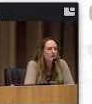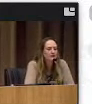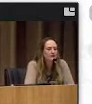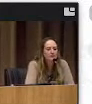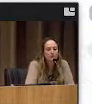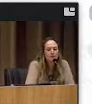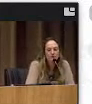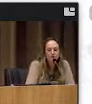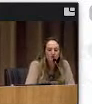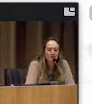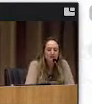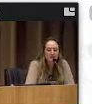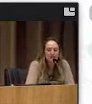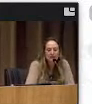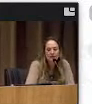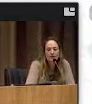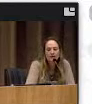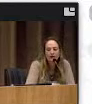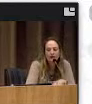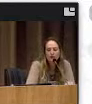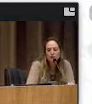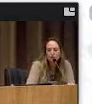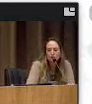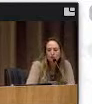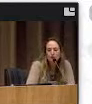and participate in the project